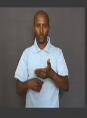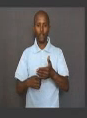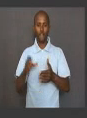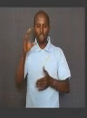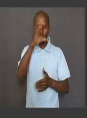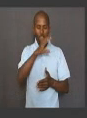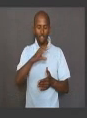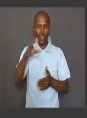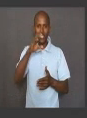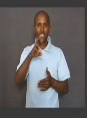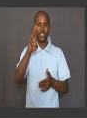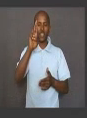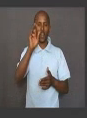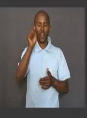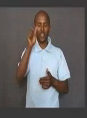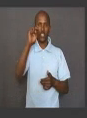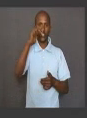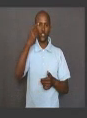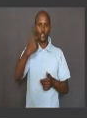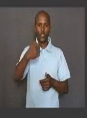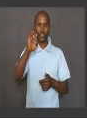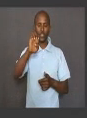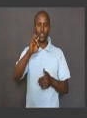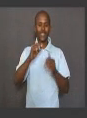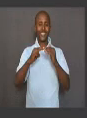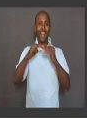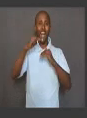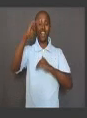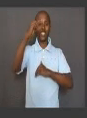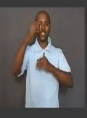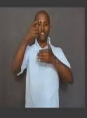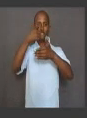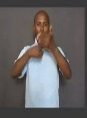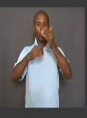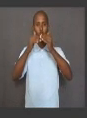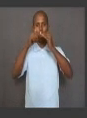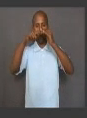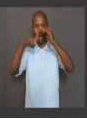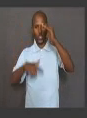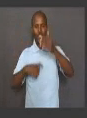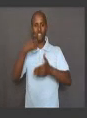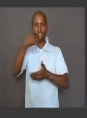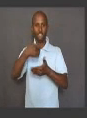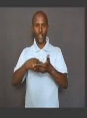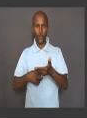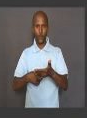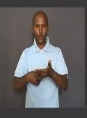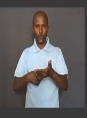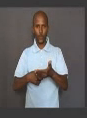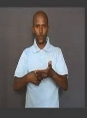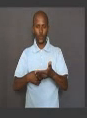Find the range, highest values minus lowest values.